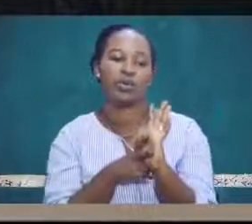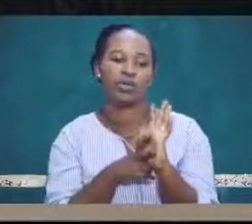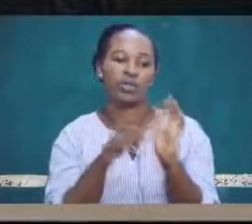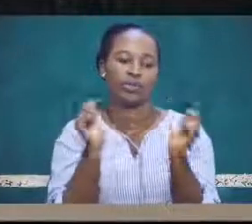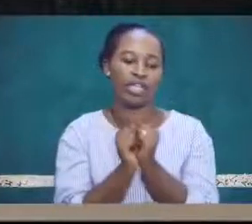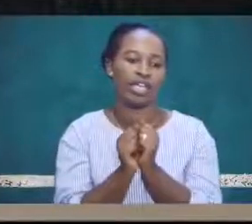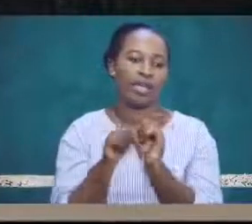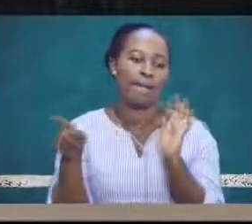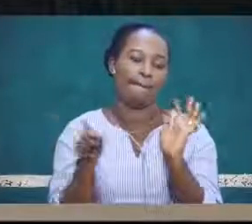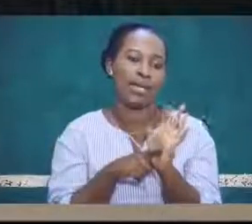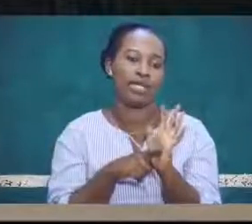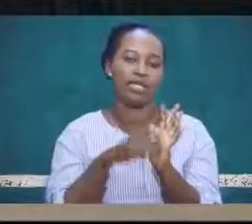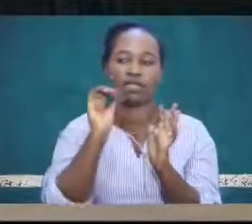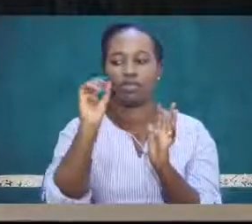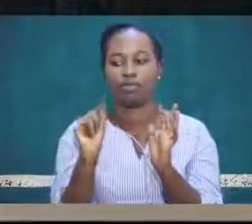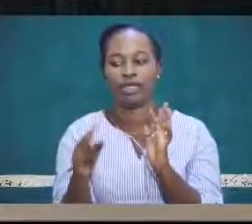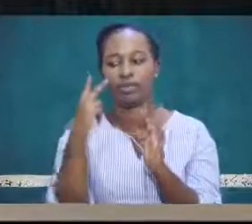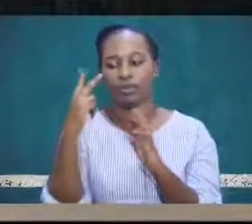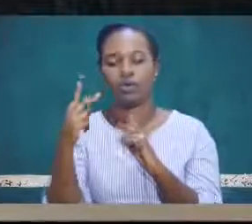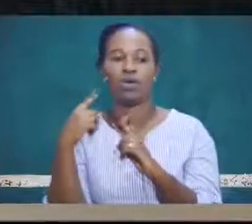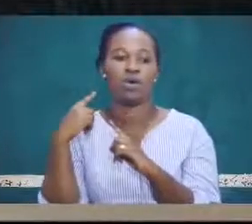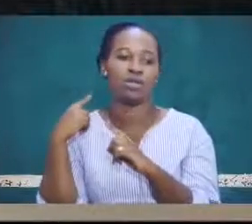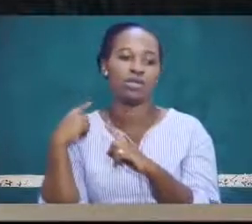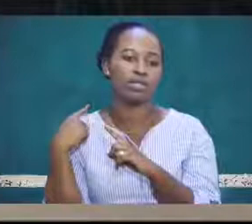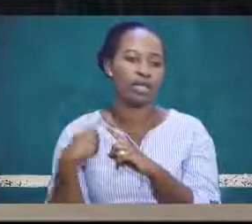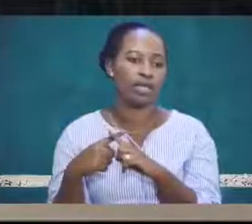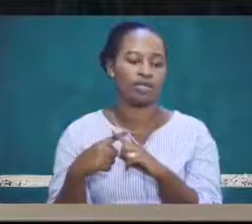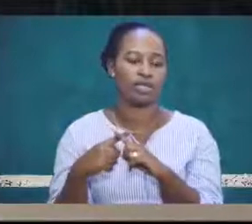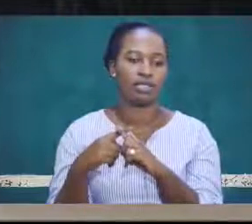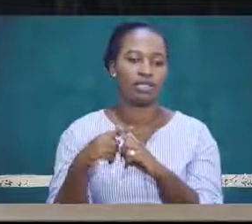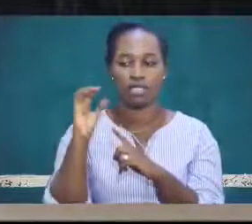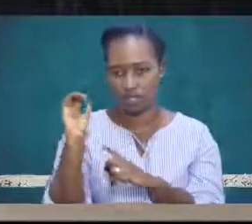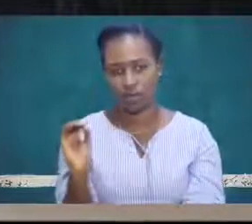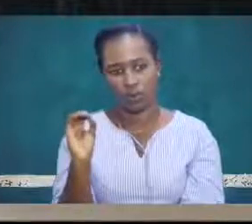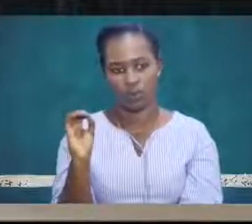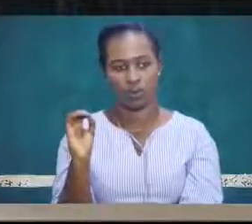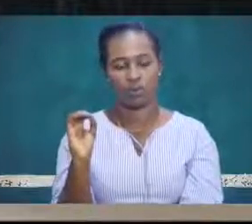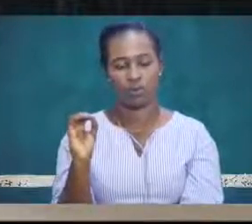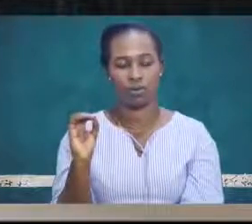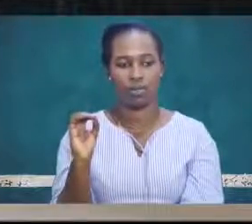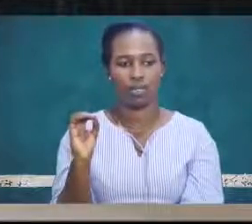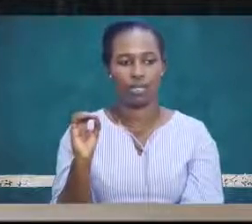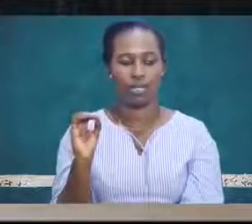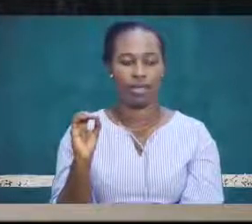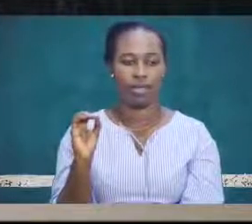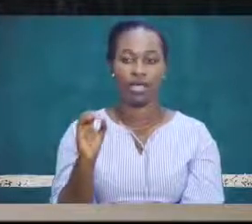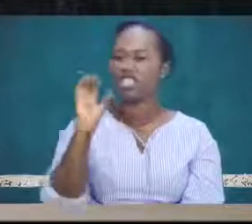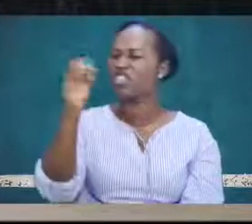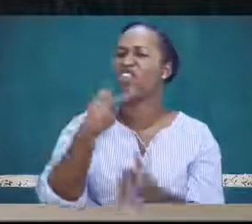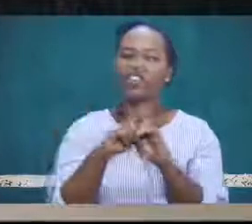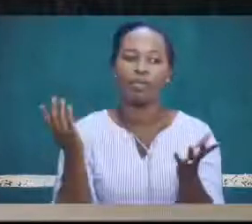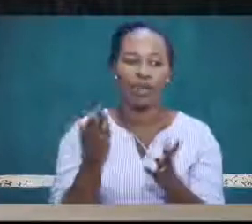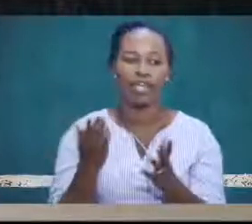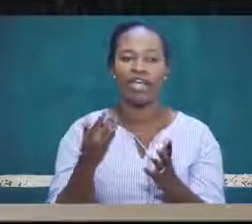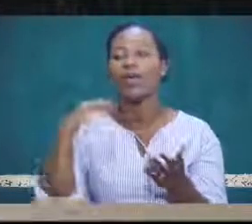be 10 minus 0.2 times 0. Why am I getting this 0?